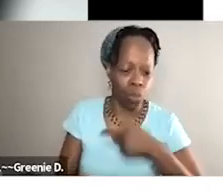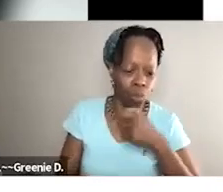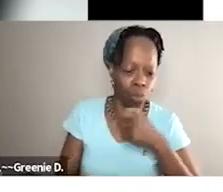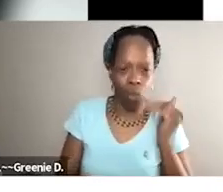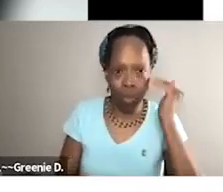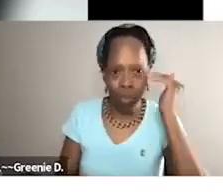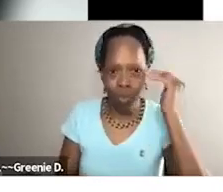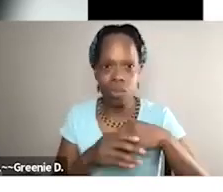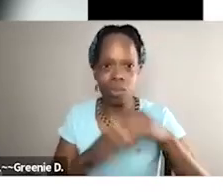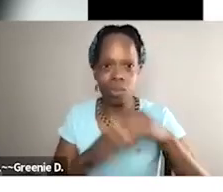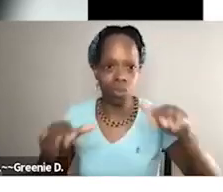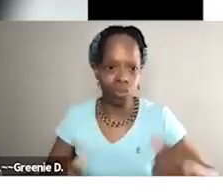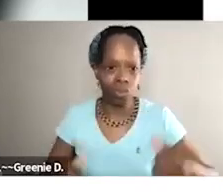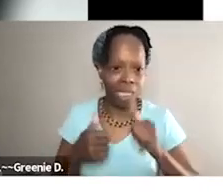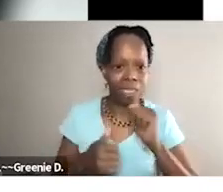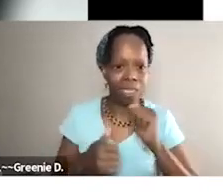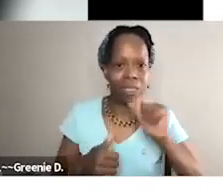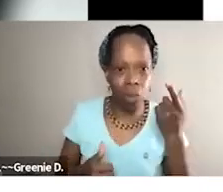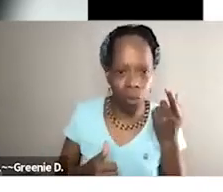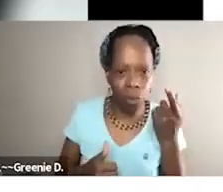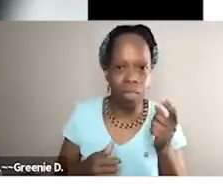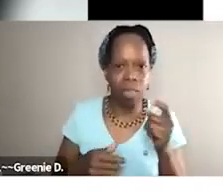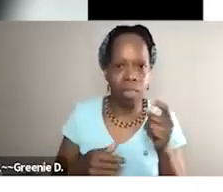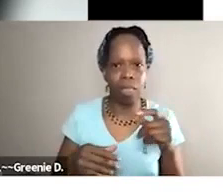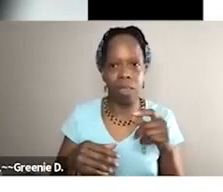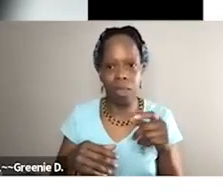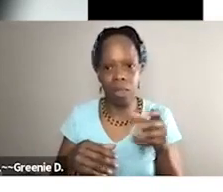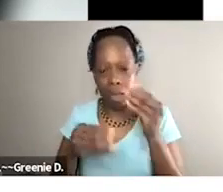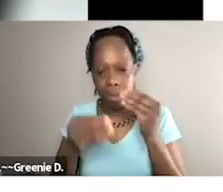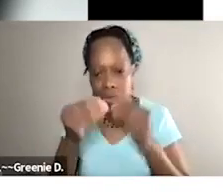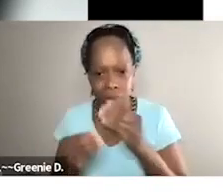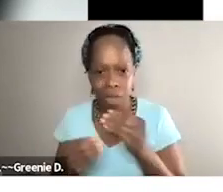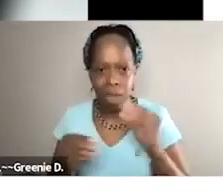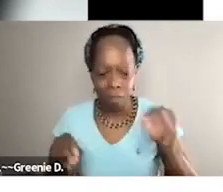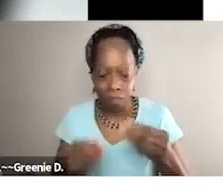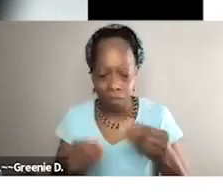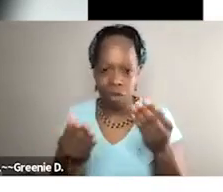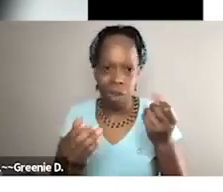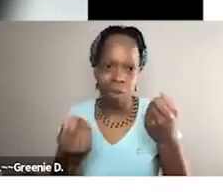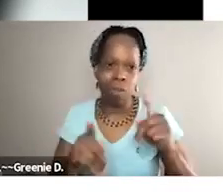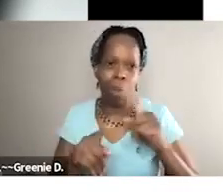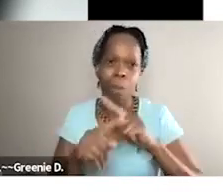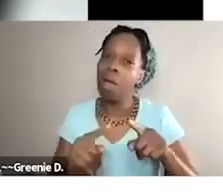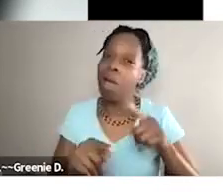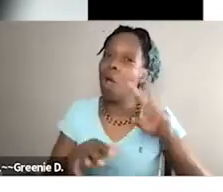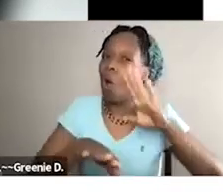not only consuming and providing those opportunities, but being intentional, right, about